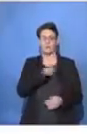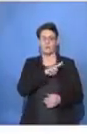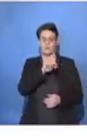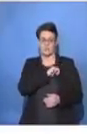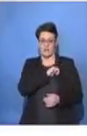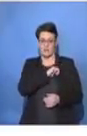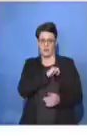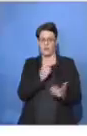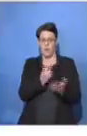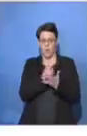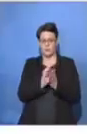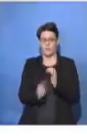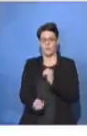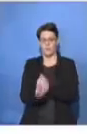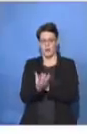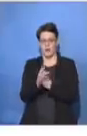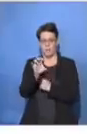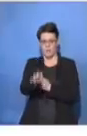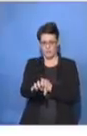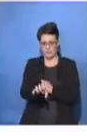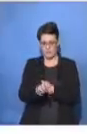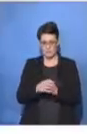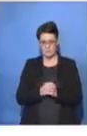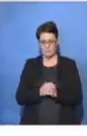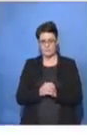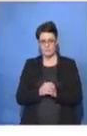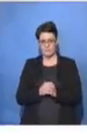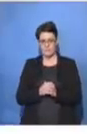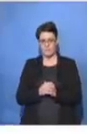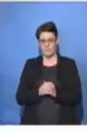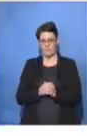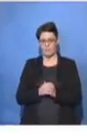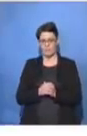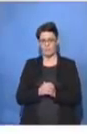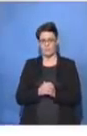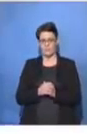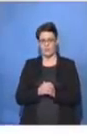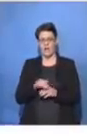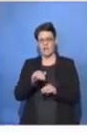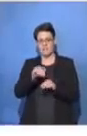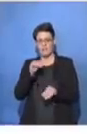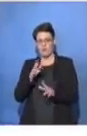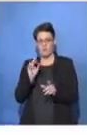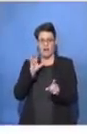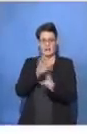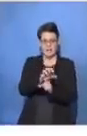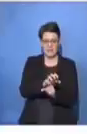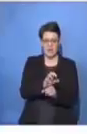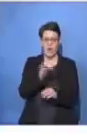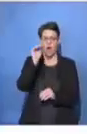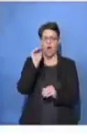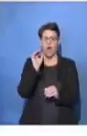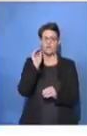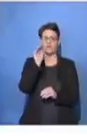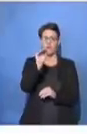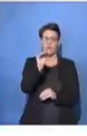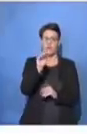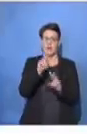KwaZulu-Natal and Mpumalanga provinces, xenophobic attacks on foreign